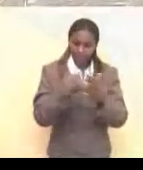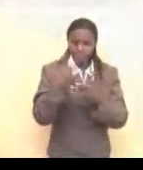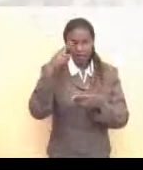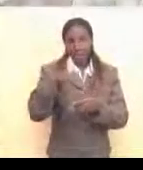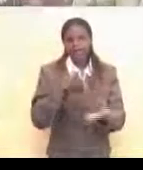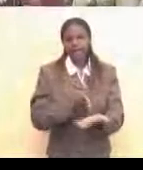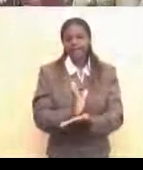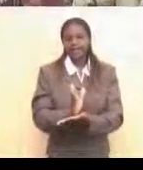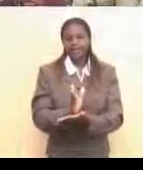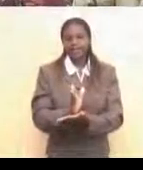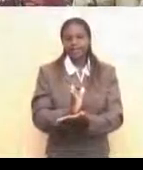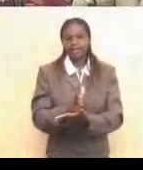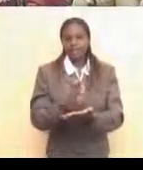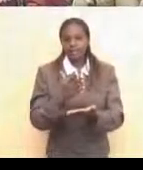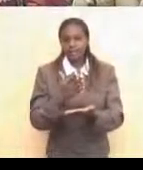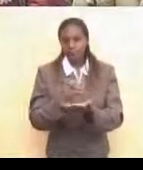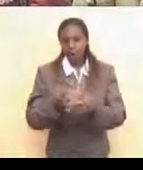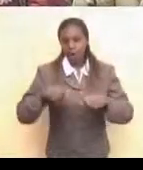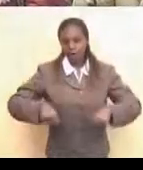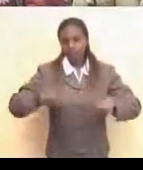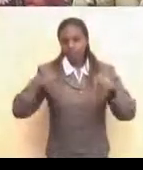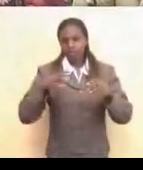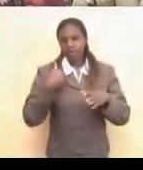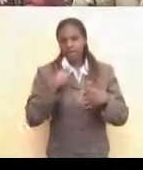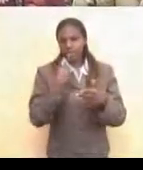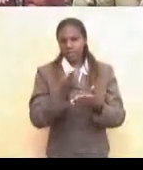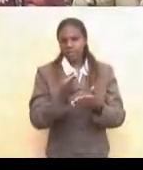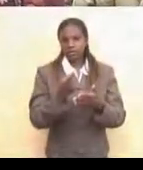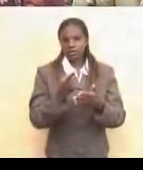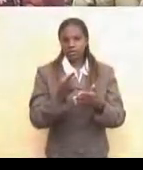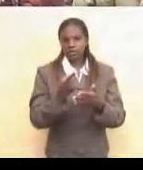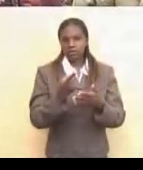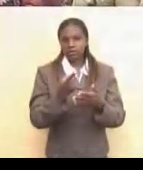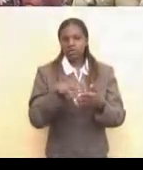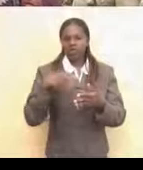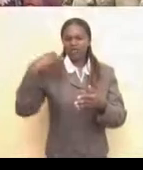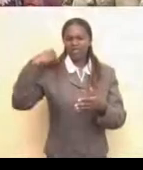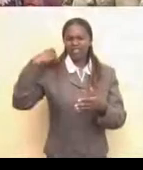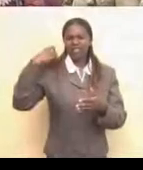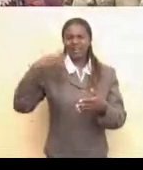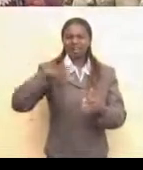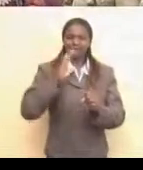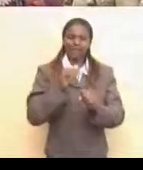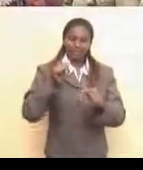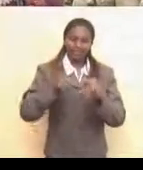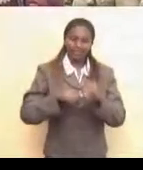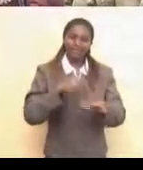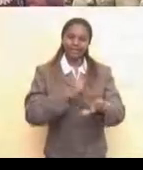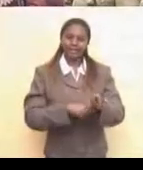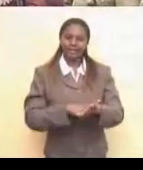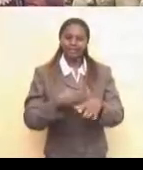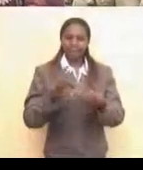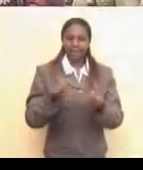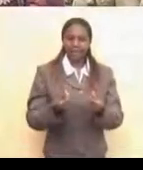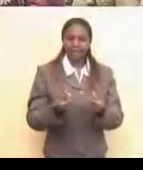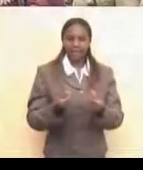rights. Some of the paralegal officers had this to say. We volunteer so much, time,